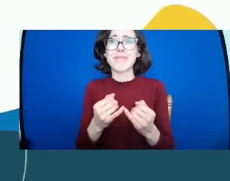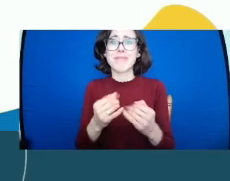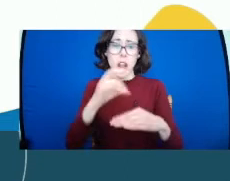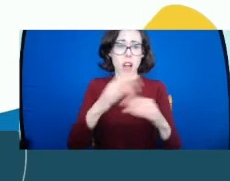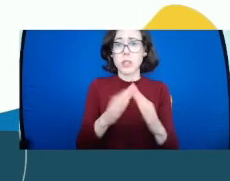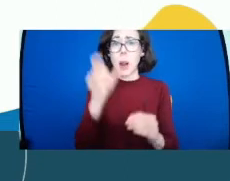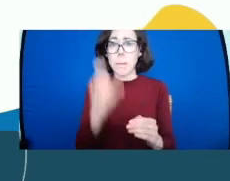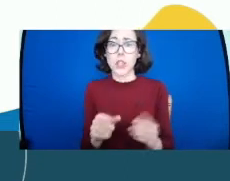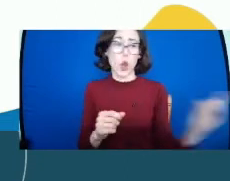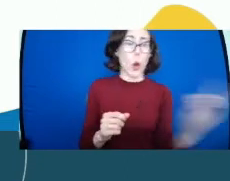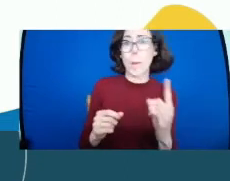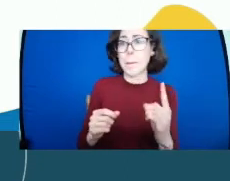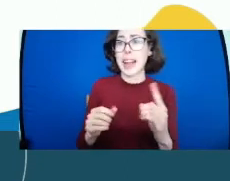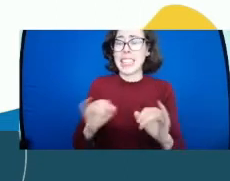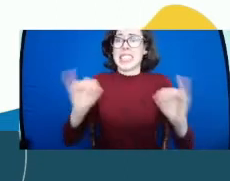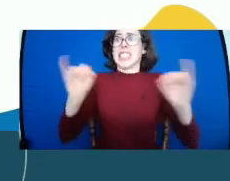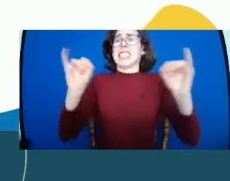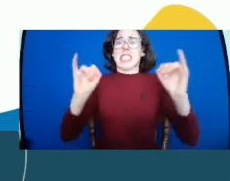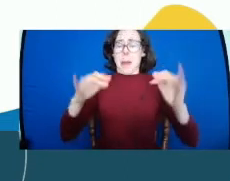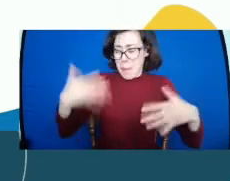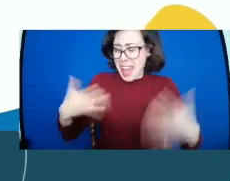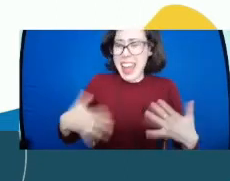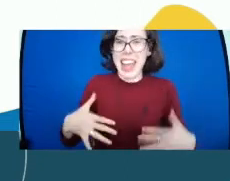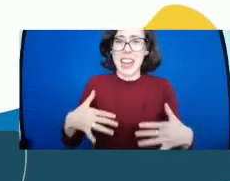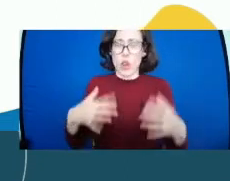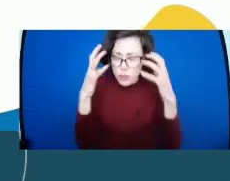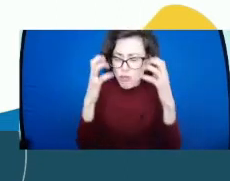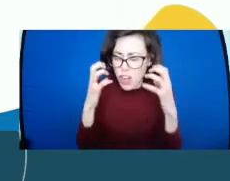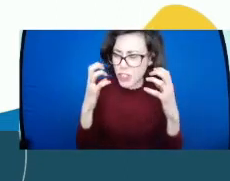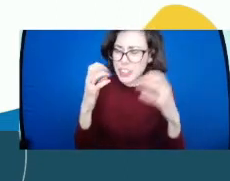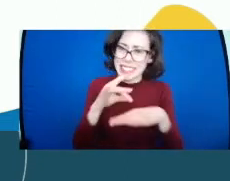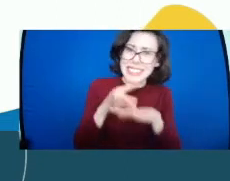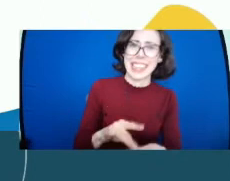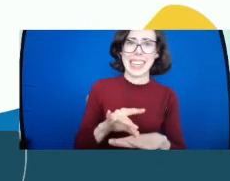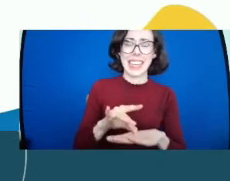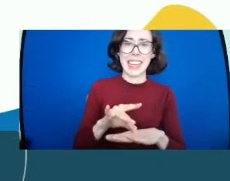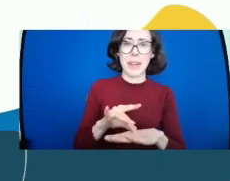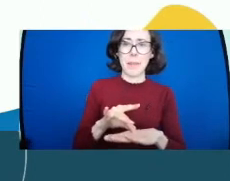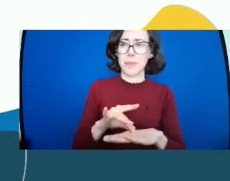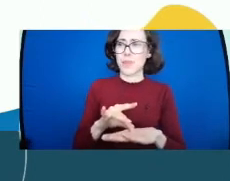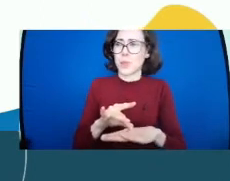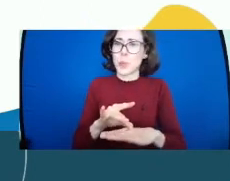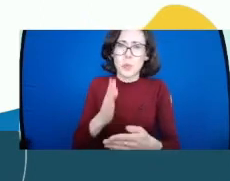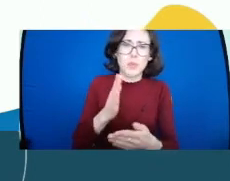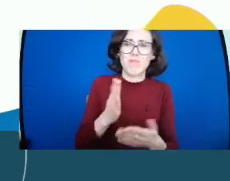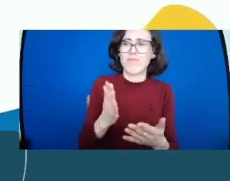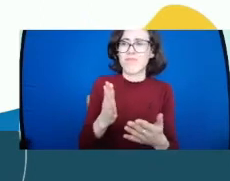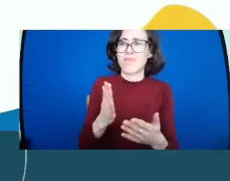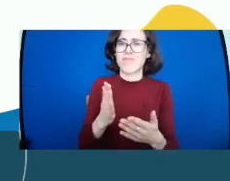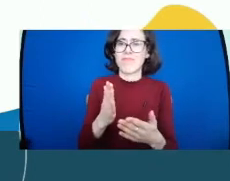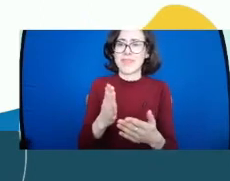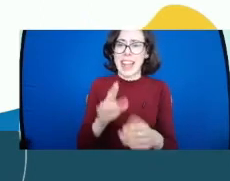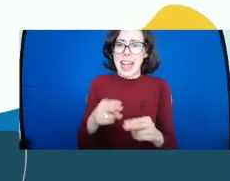a very high level of pain, or they have a level of depression that, is impairing their ability to live independently.